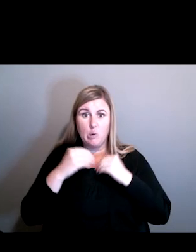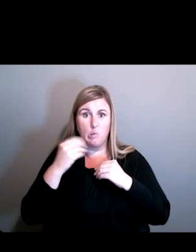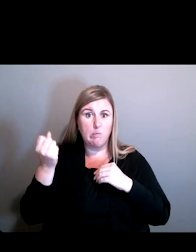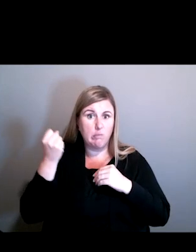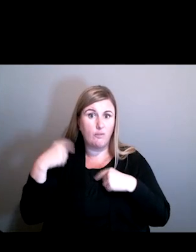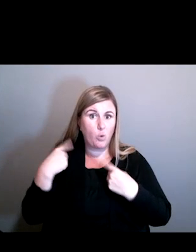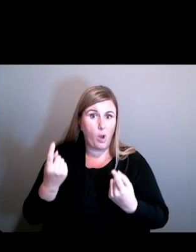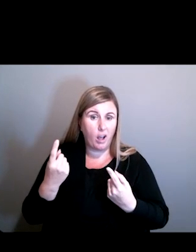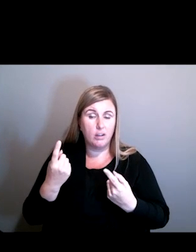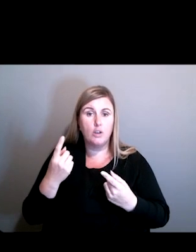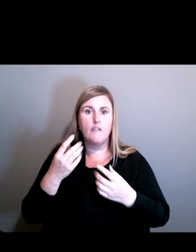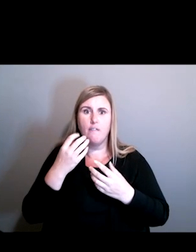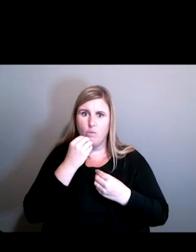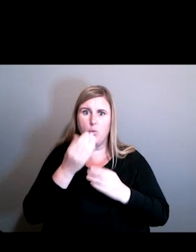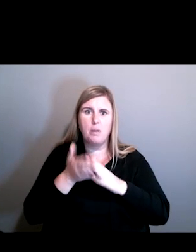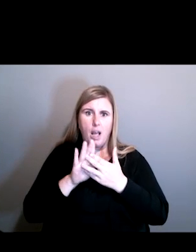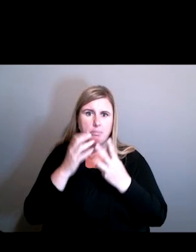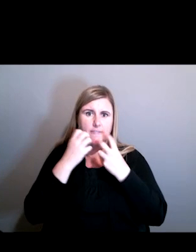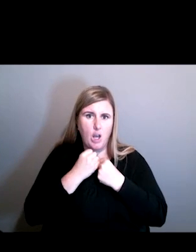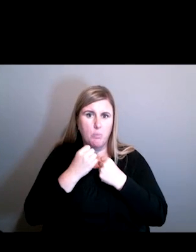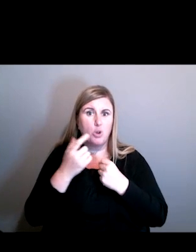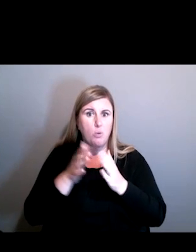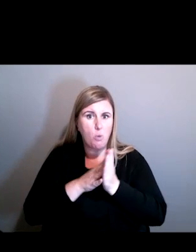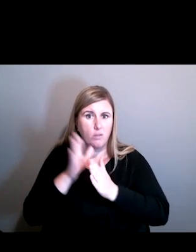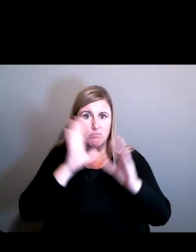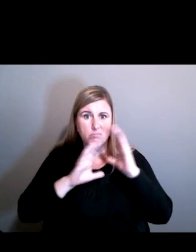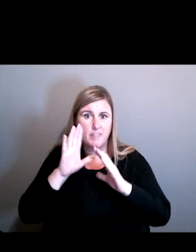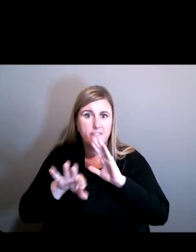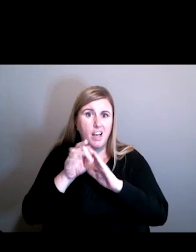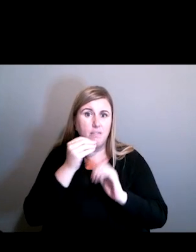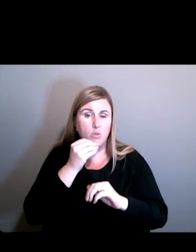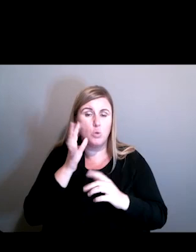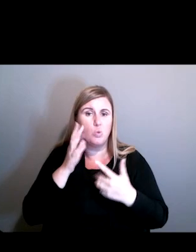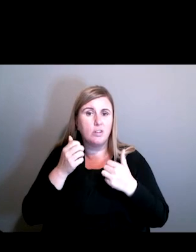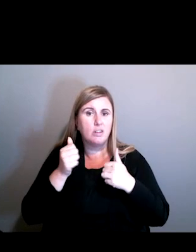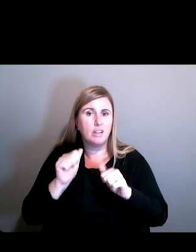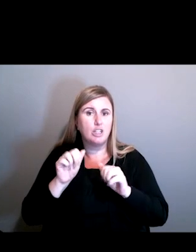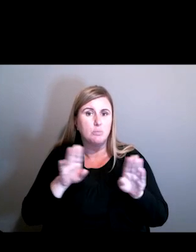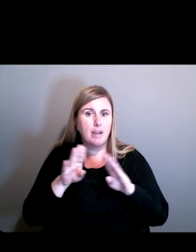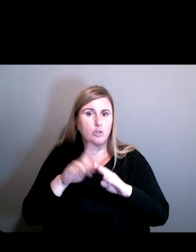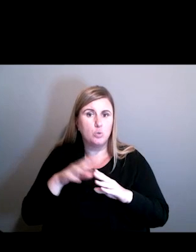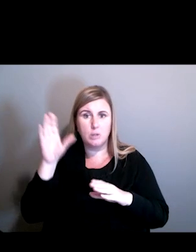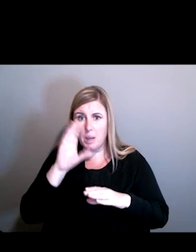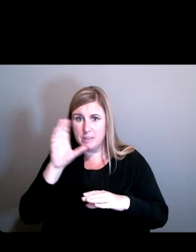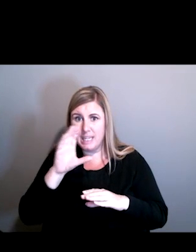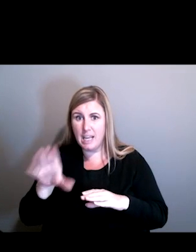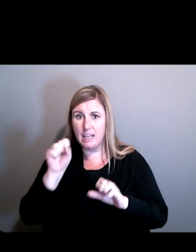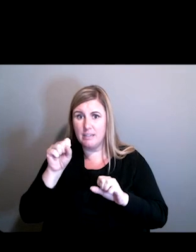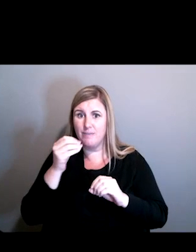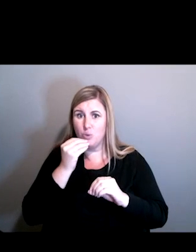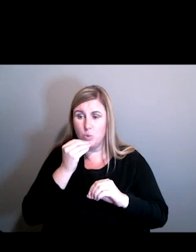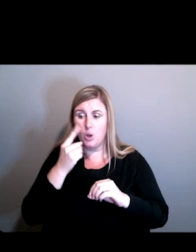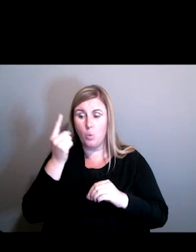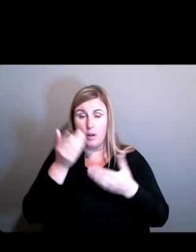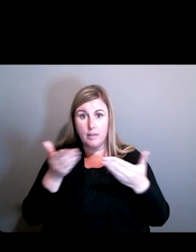of food, food would be valuable, you're motivated to find some food, and you will engage in behaviors to obtain that food. And